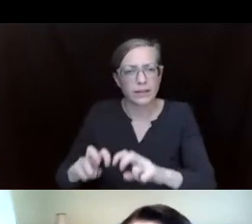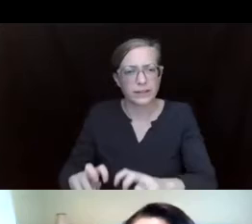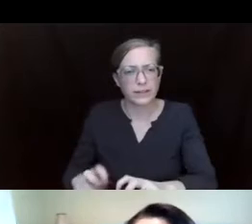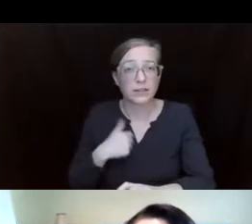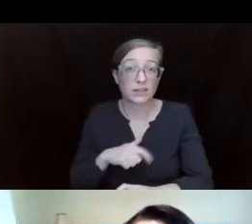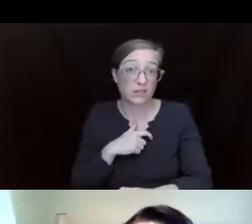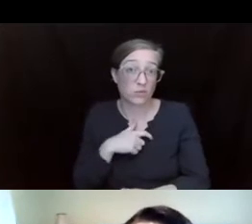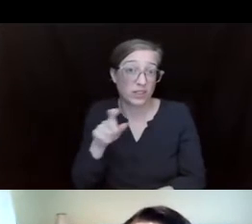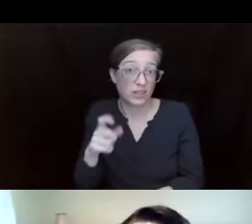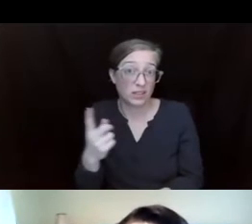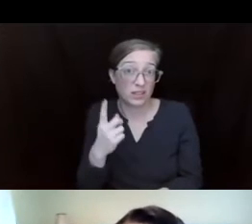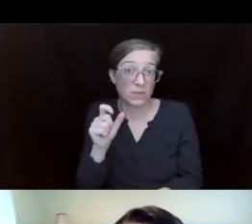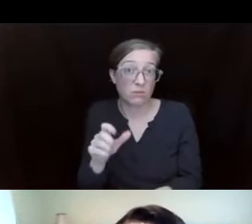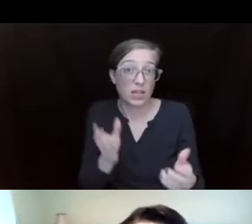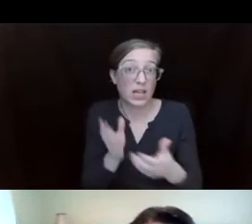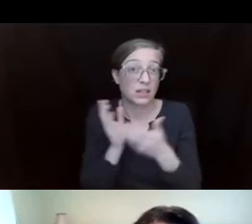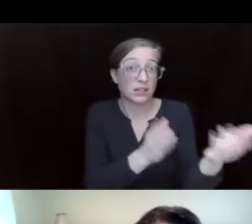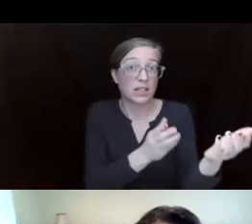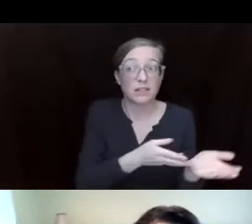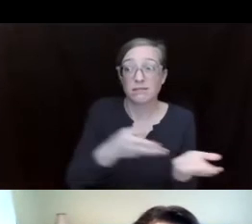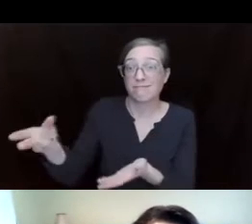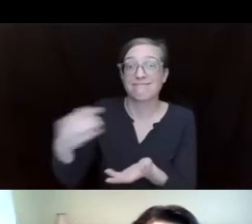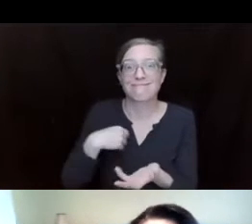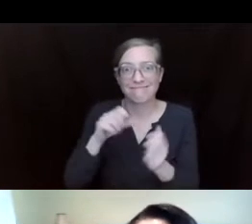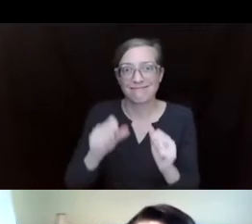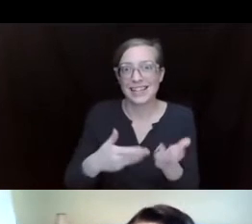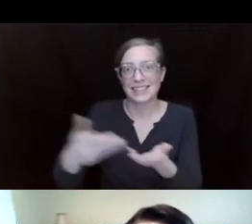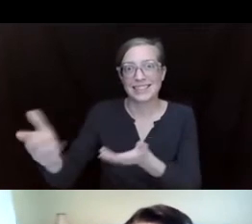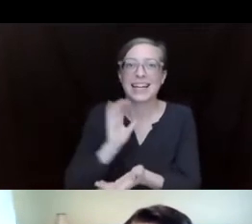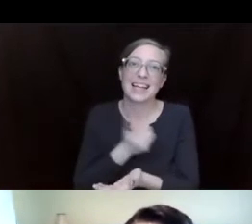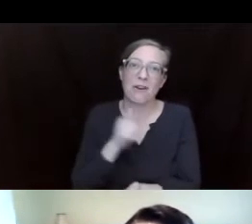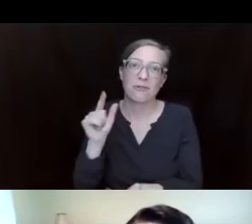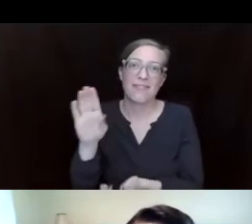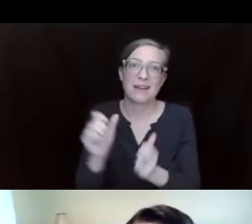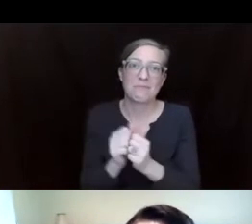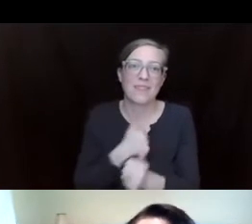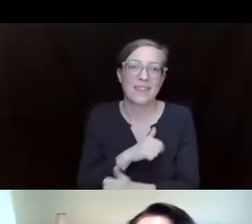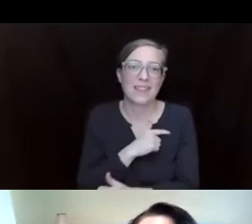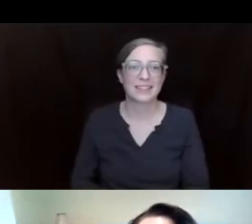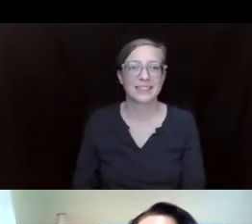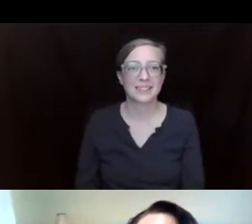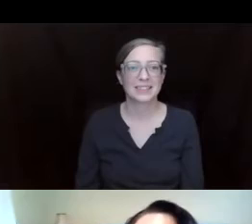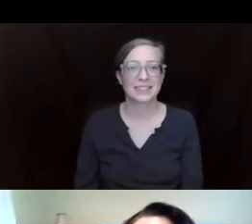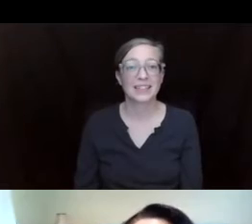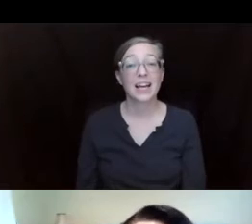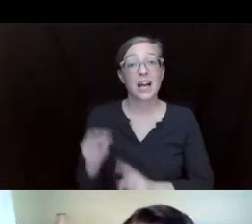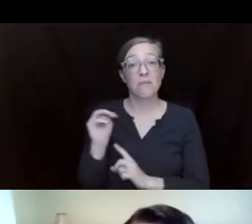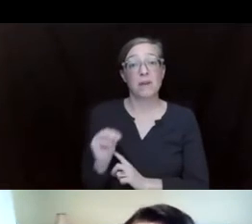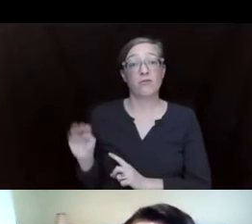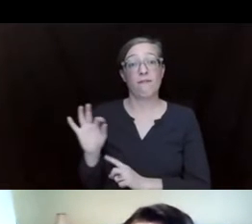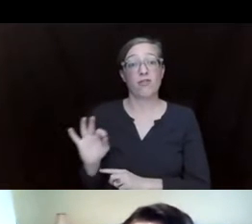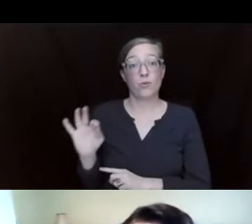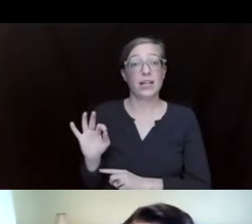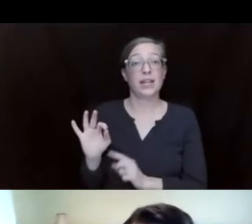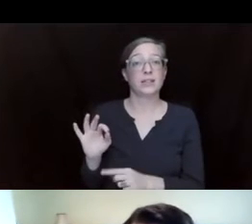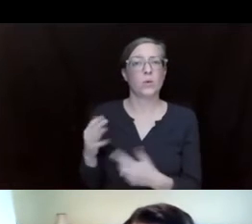portable, so you can take the laboratory where it's needed. And microfluidics, as we have in the slide, has revolutionized